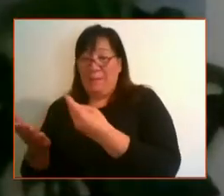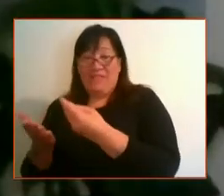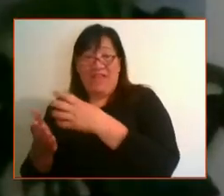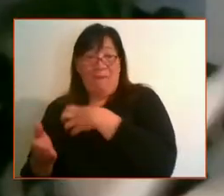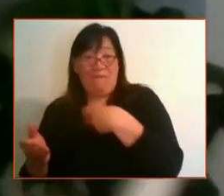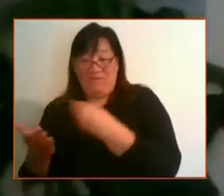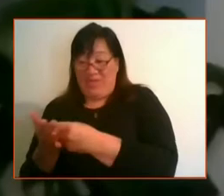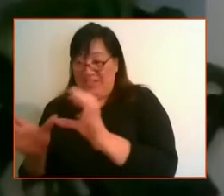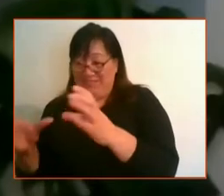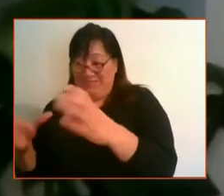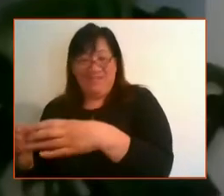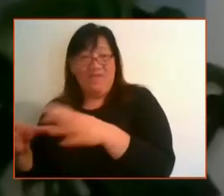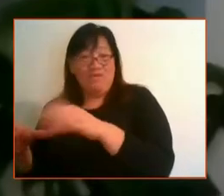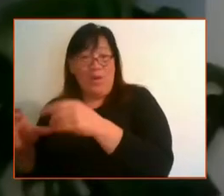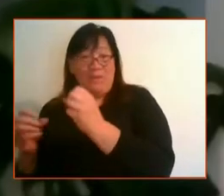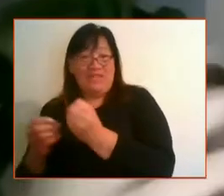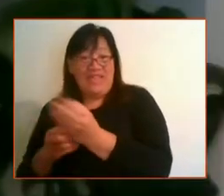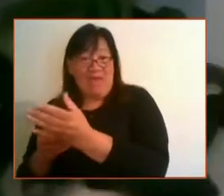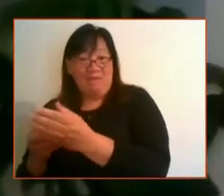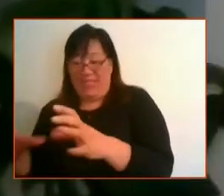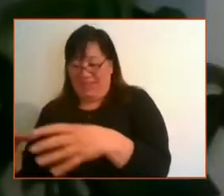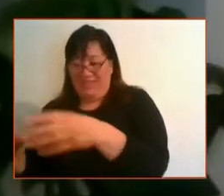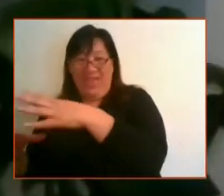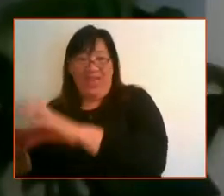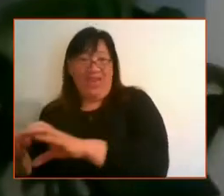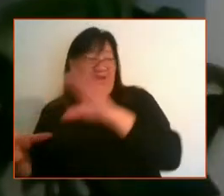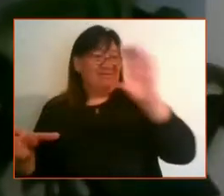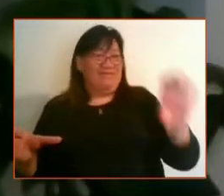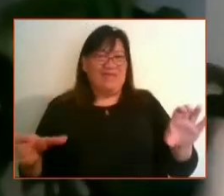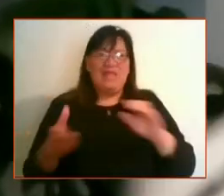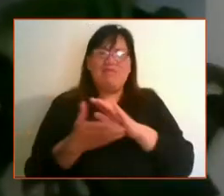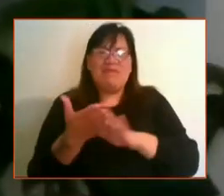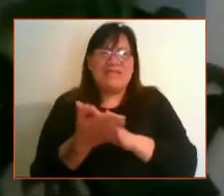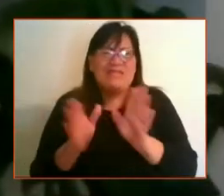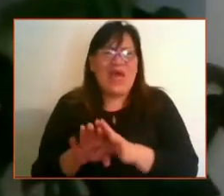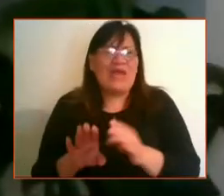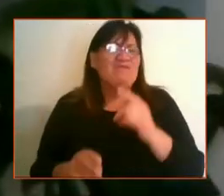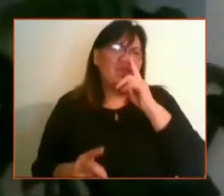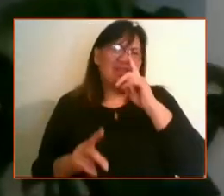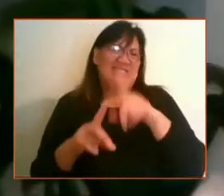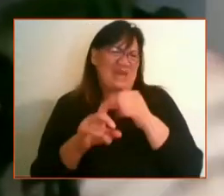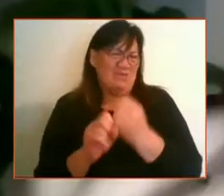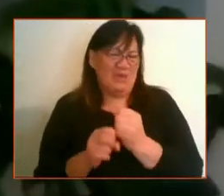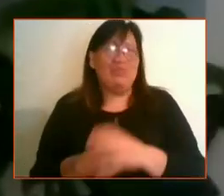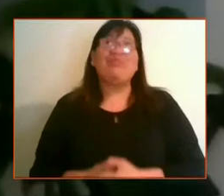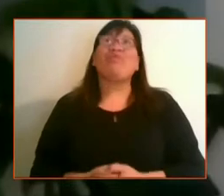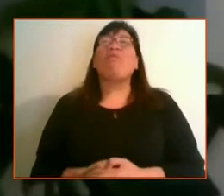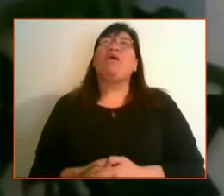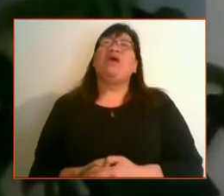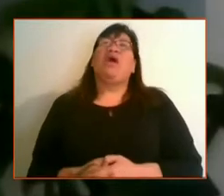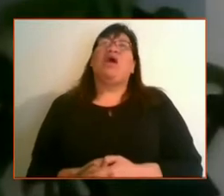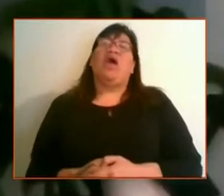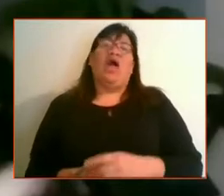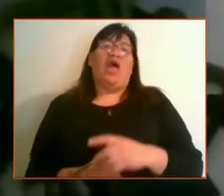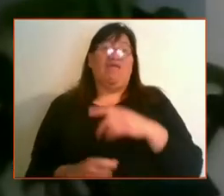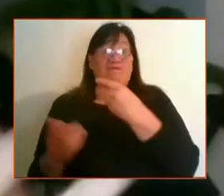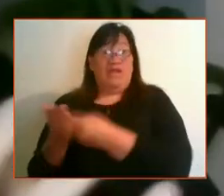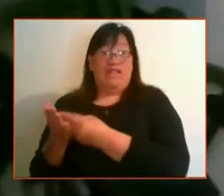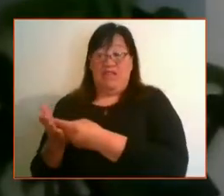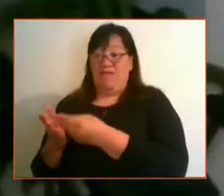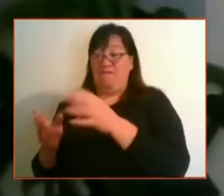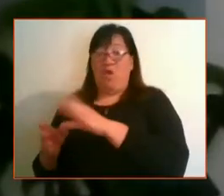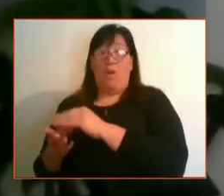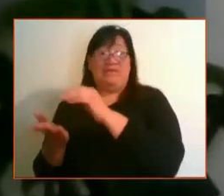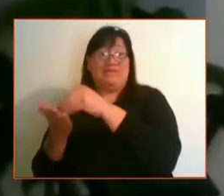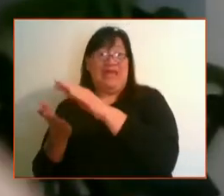you an example of just how weird that is, it's the equivalent of us saying, for example, that we are going to ring fence the funding from the sale